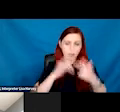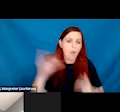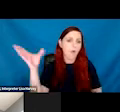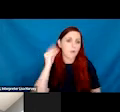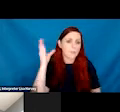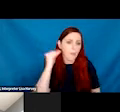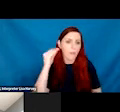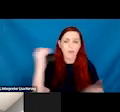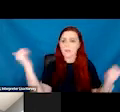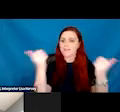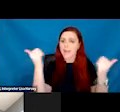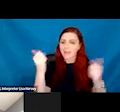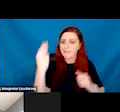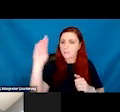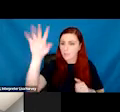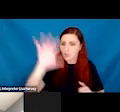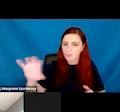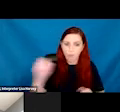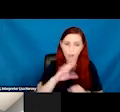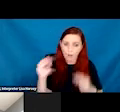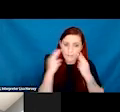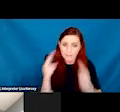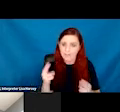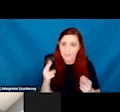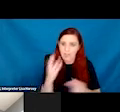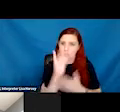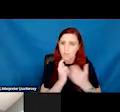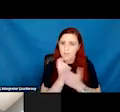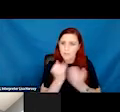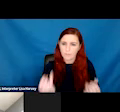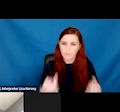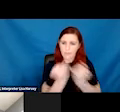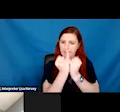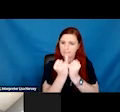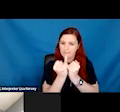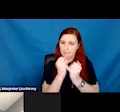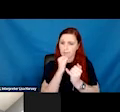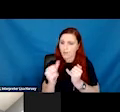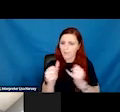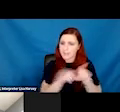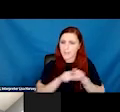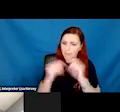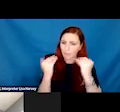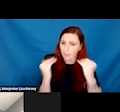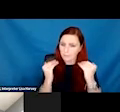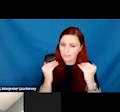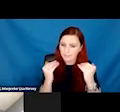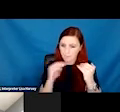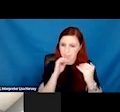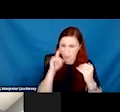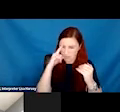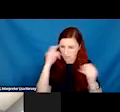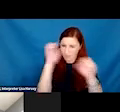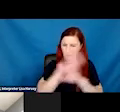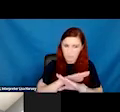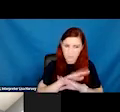pictograms all come into play and sometimes conflict with and cause confusion. Access in the outdoor environment, where